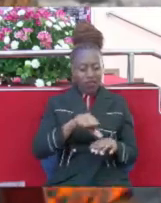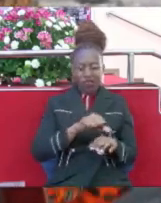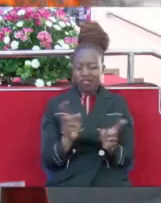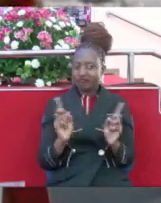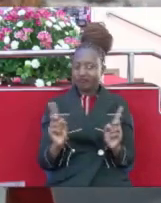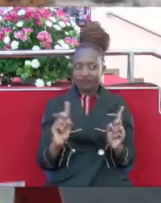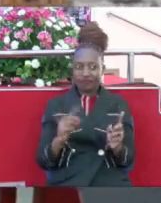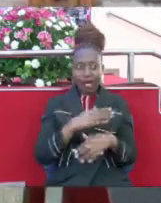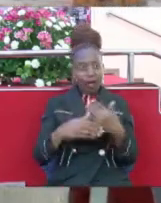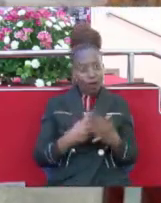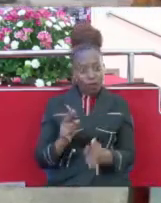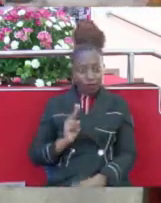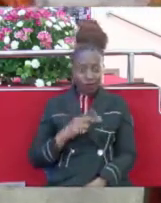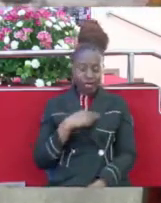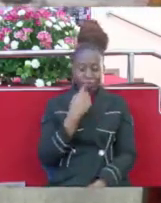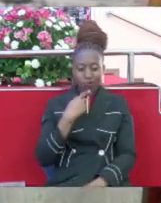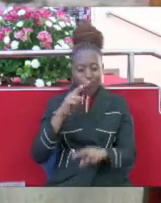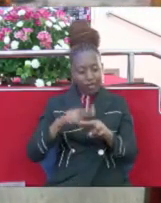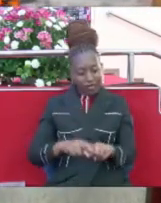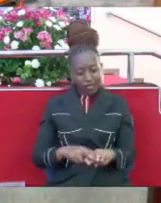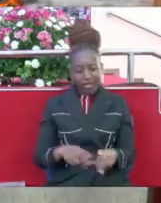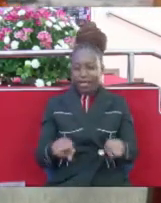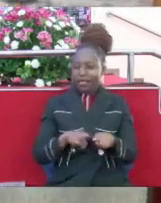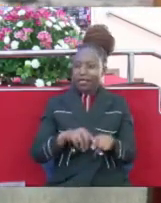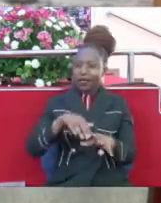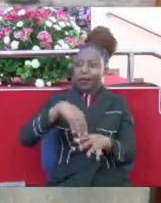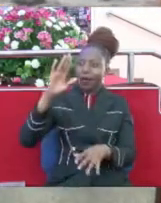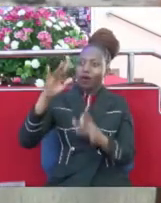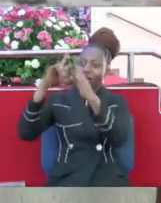All of us who are seated here, including in the tent, require an